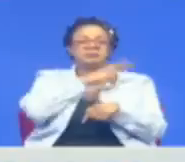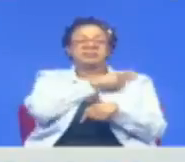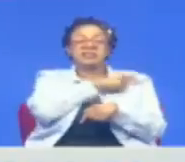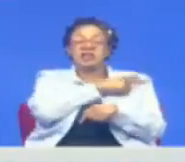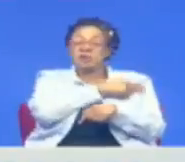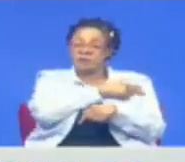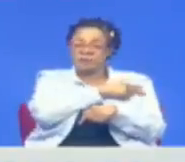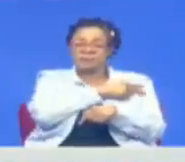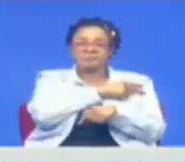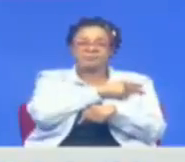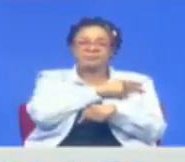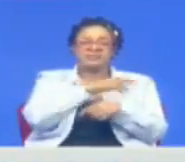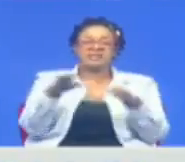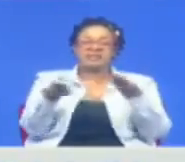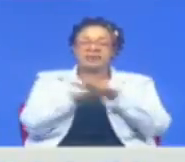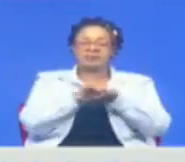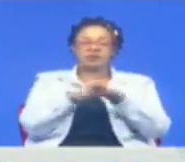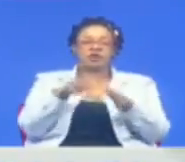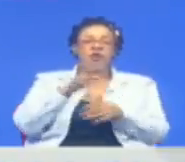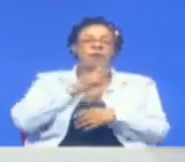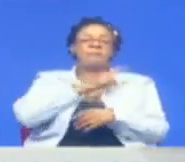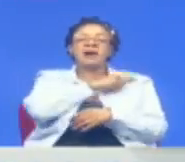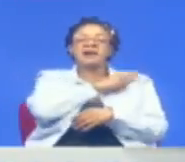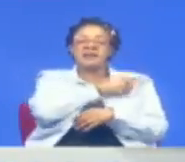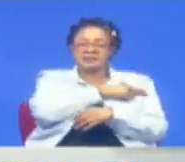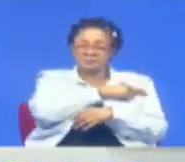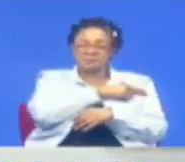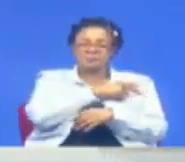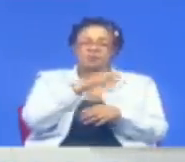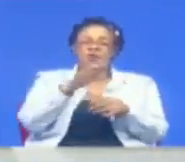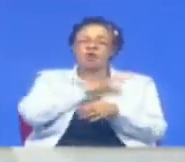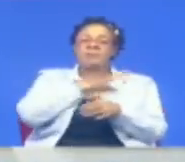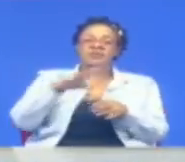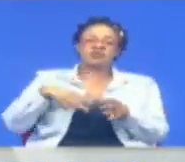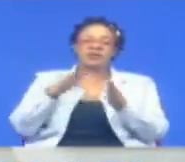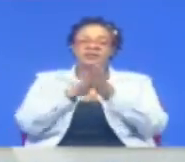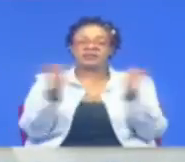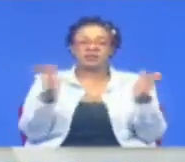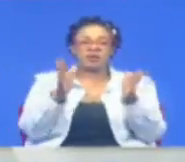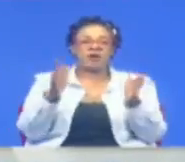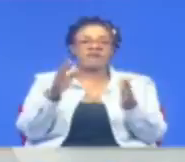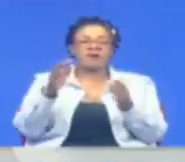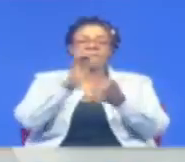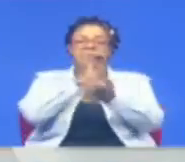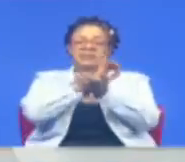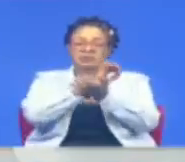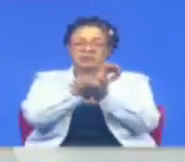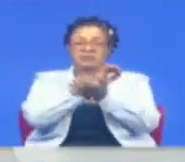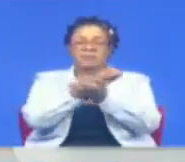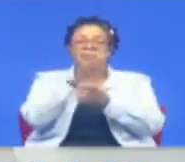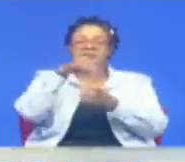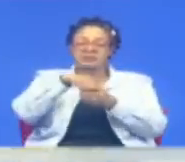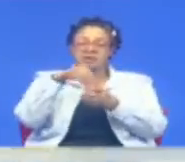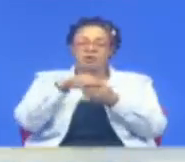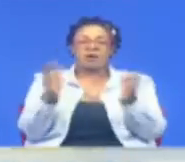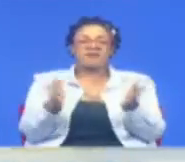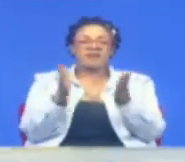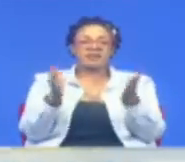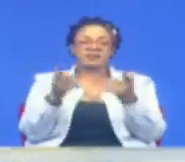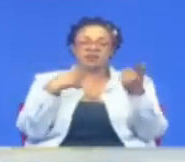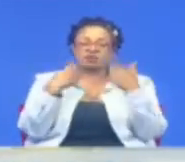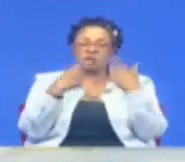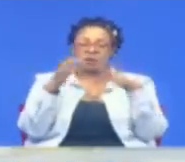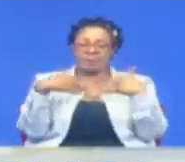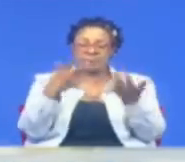the Deputy Commander of Land Forces, the Commissioner General of Prisons, and the Ministers of Defense and Internal Affairs addressed the country on the status